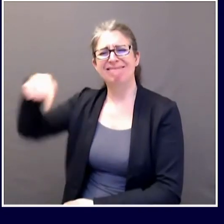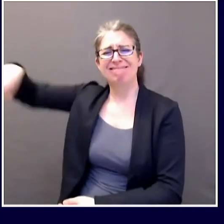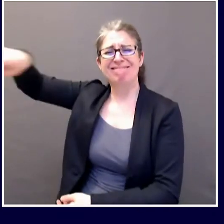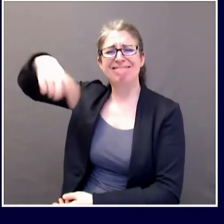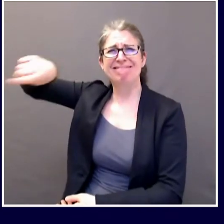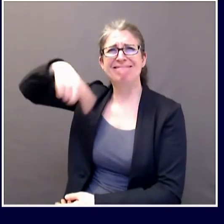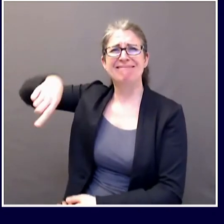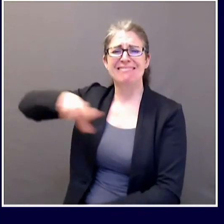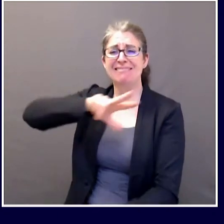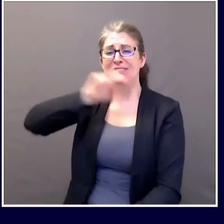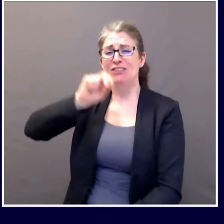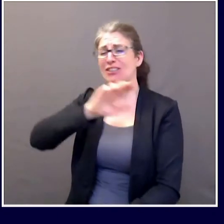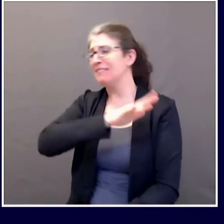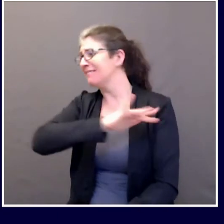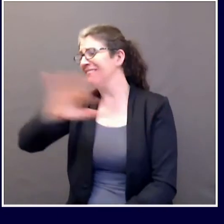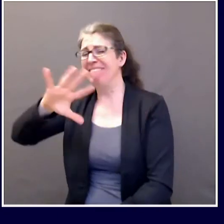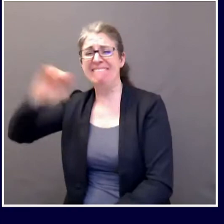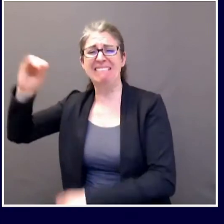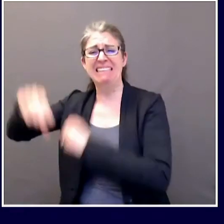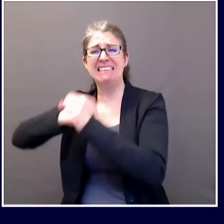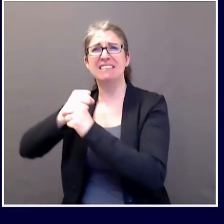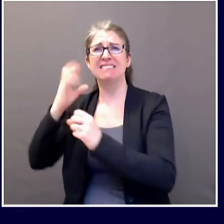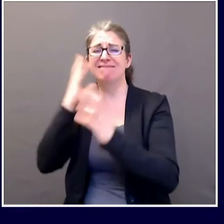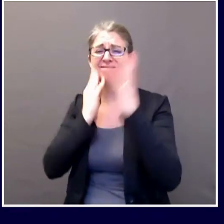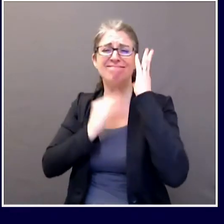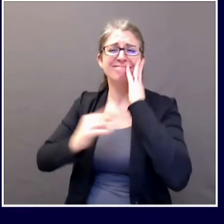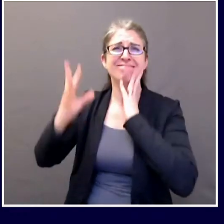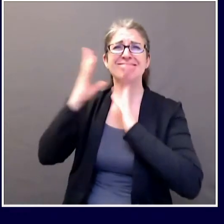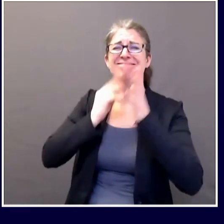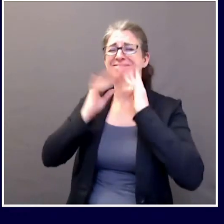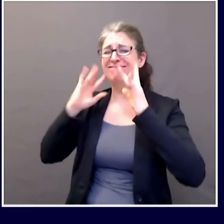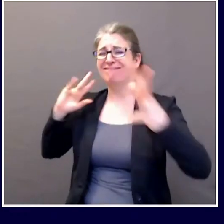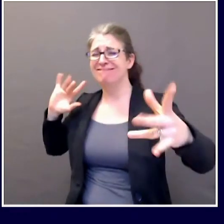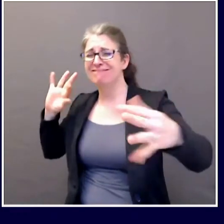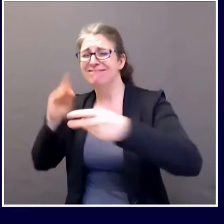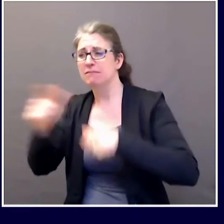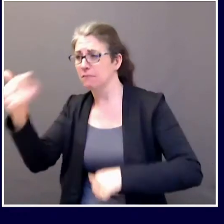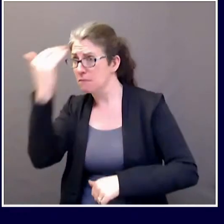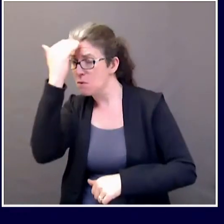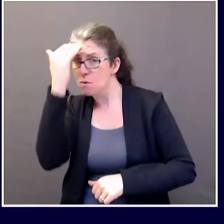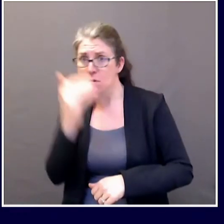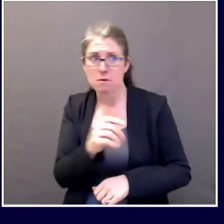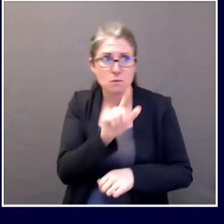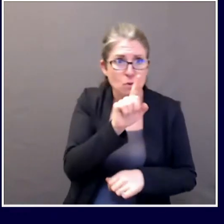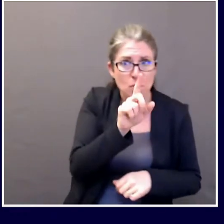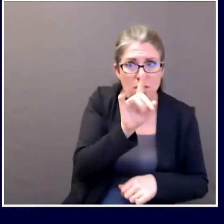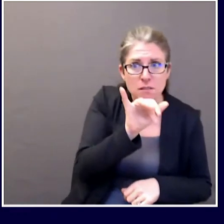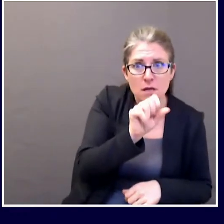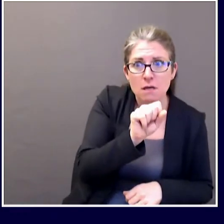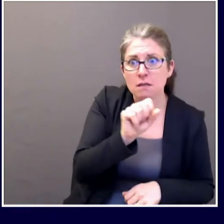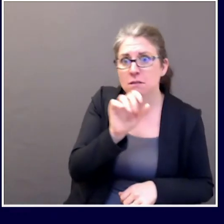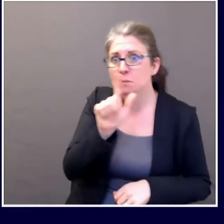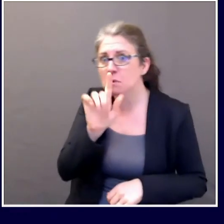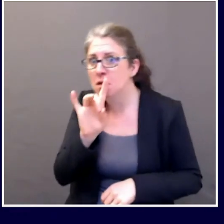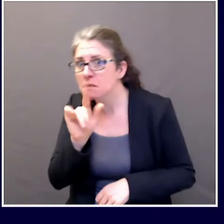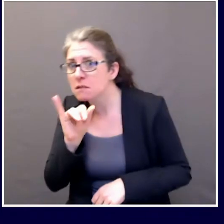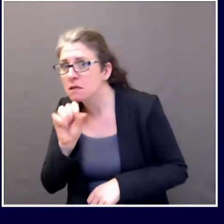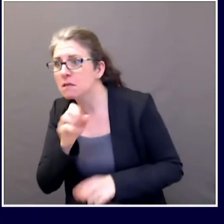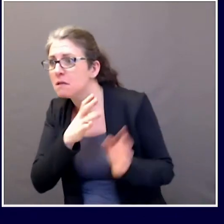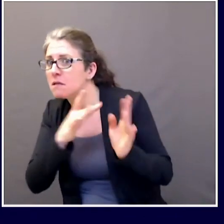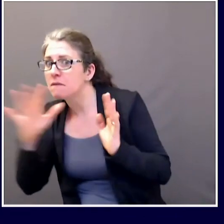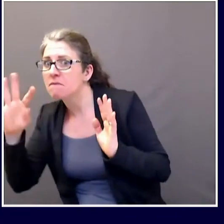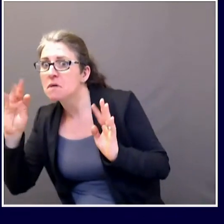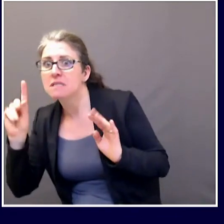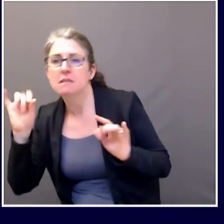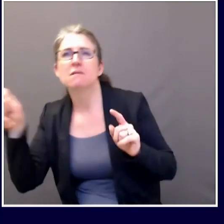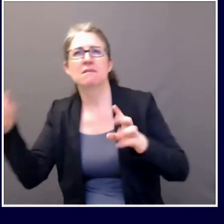dose and, as you noted, potentially vaccinating more people now versus potentially creating unforeseen consequences.